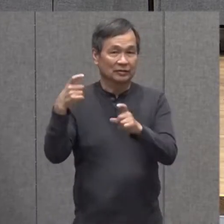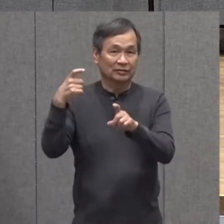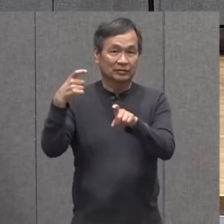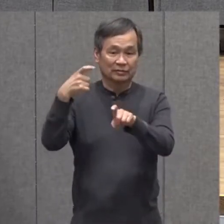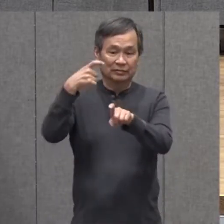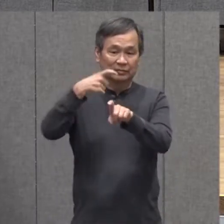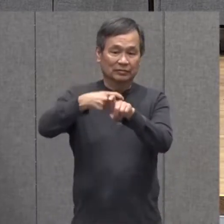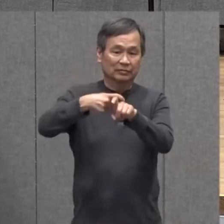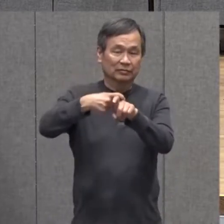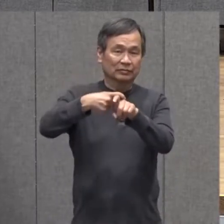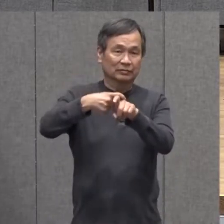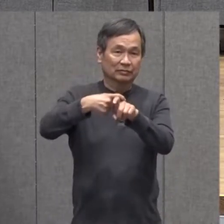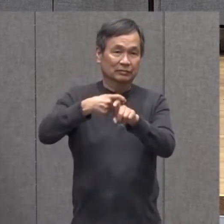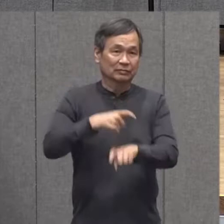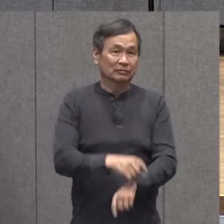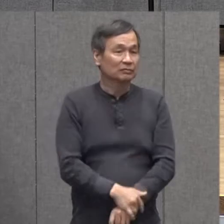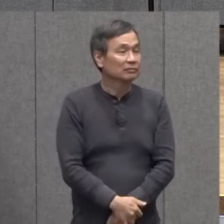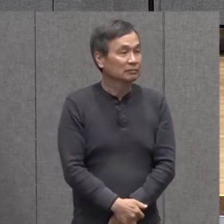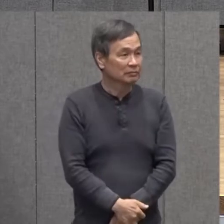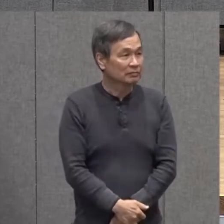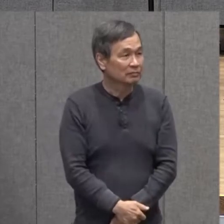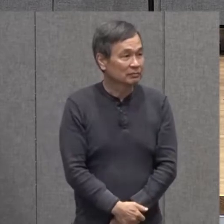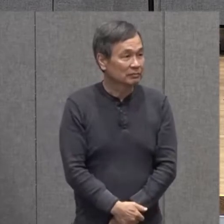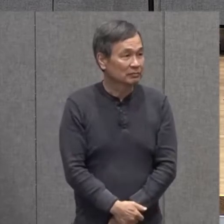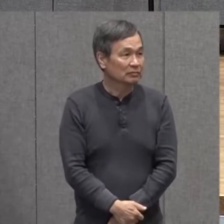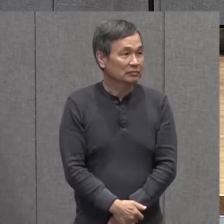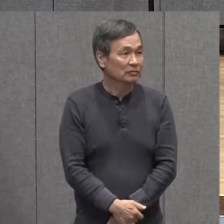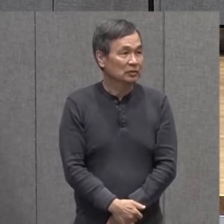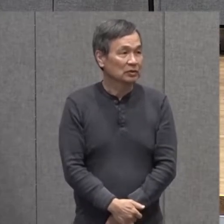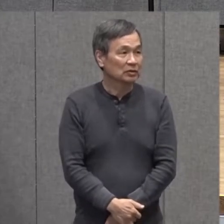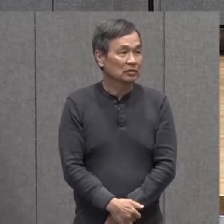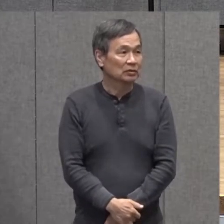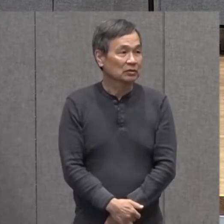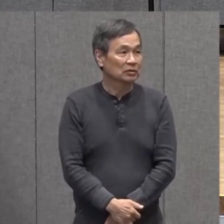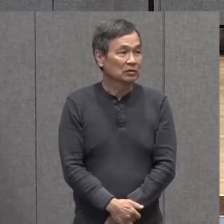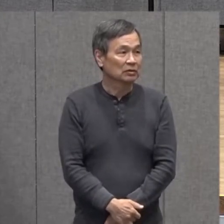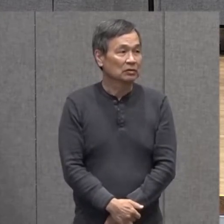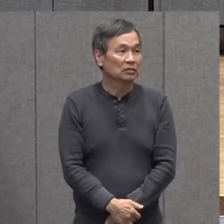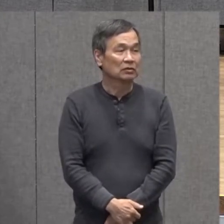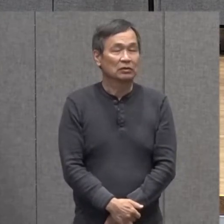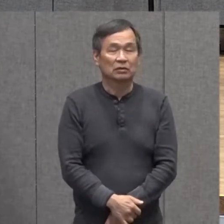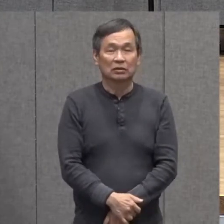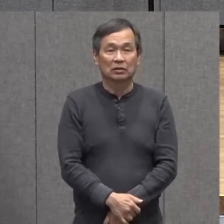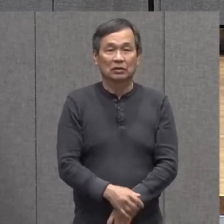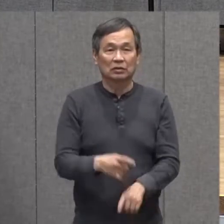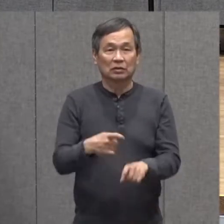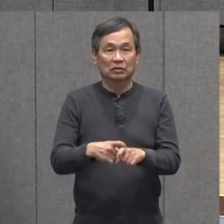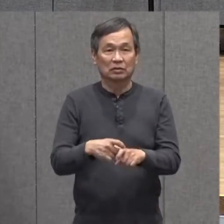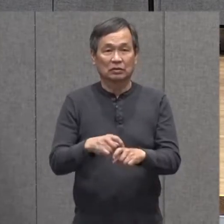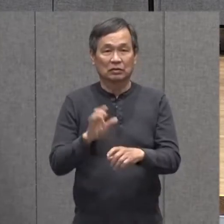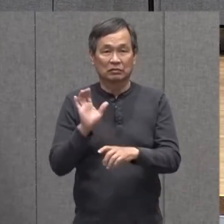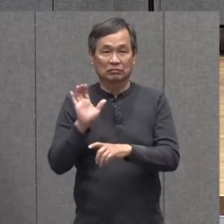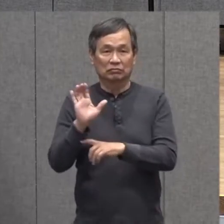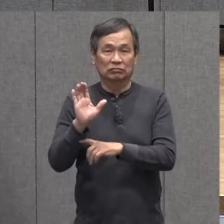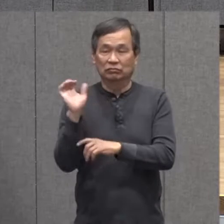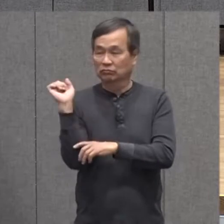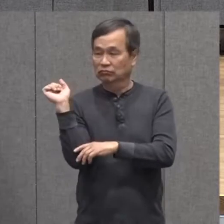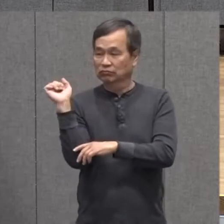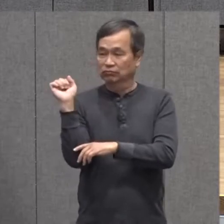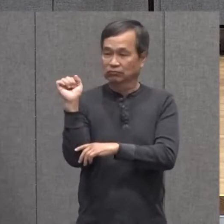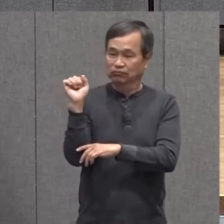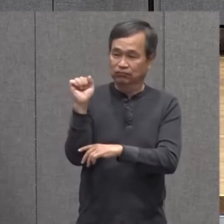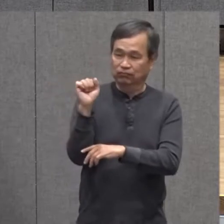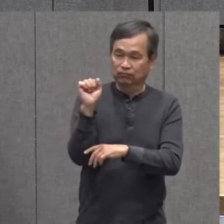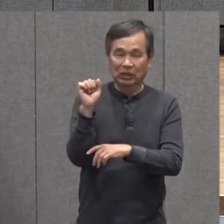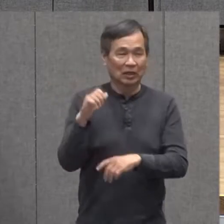your right leg, and you are going to just push forward just a little bit, and you should feel that stretch